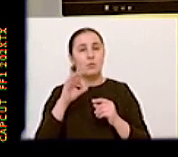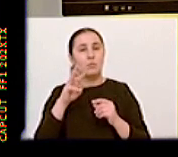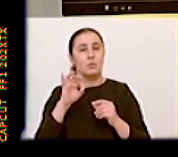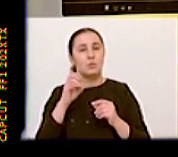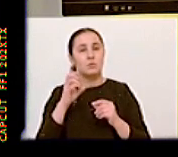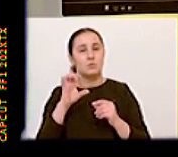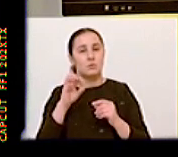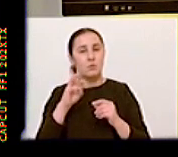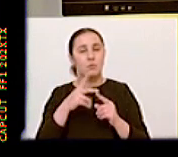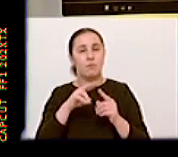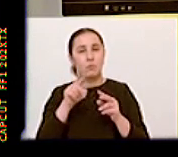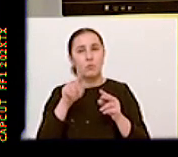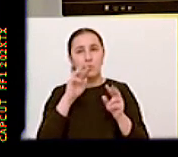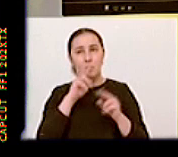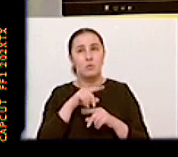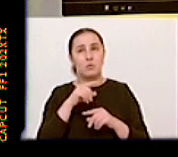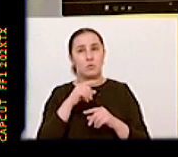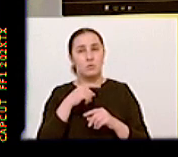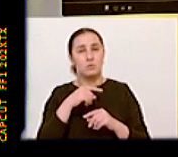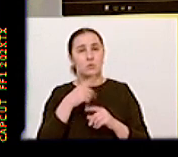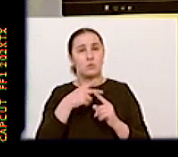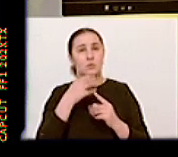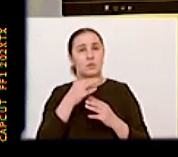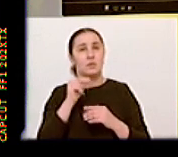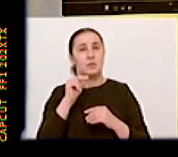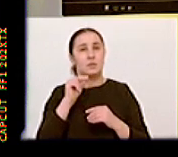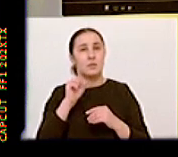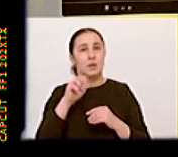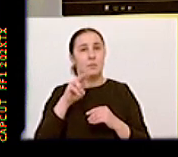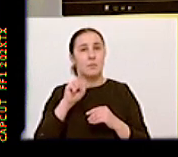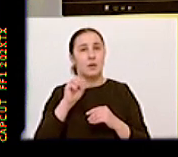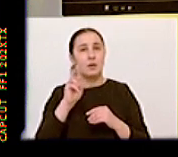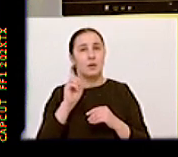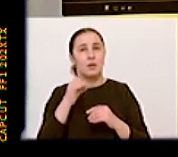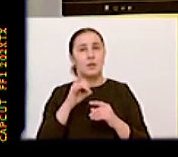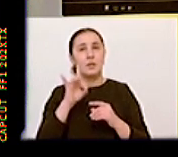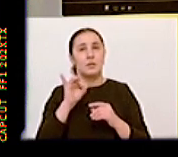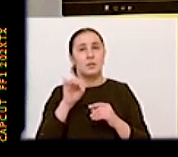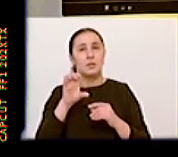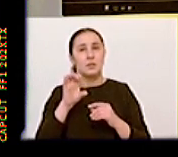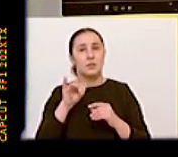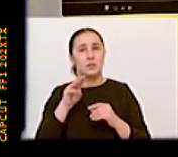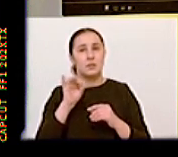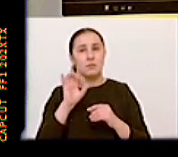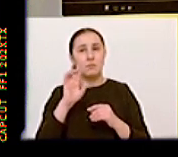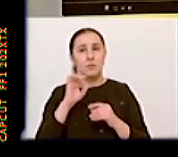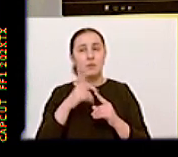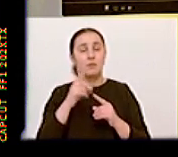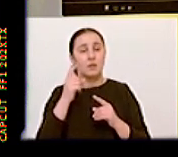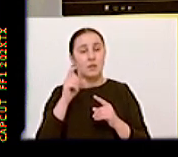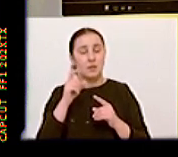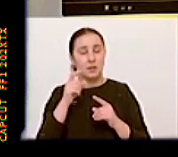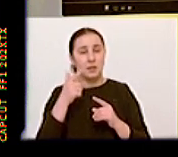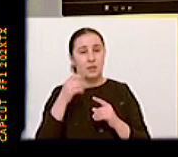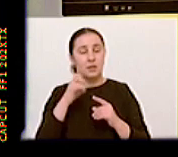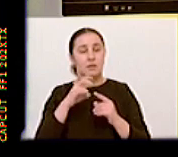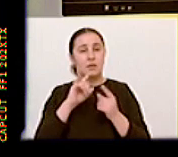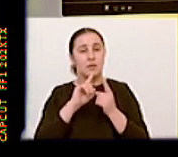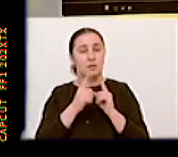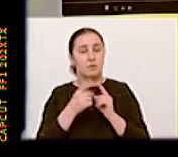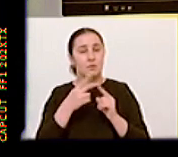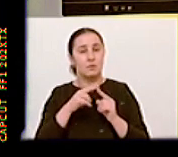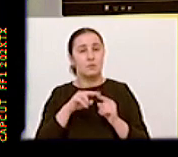nomlanadi. Bu noto'g'ri javob. Chapaqaylik retsessiv belgi. Ha. Genetika irsiyat va